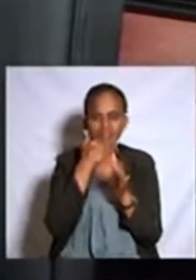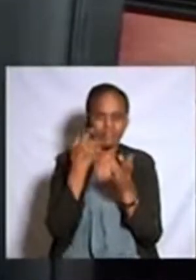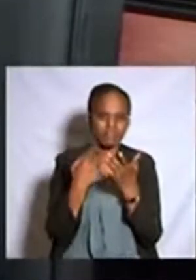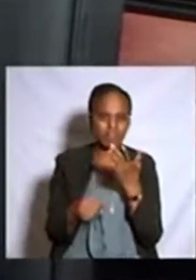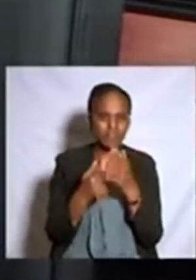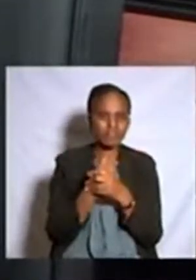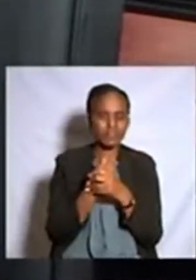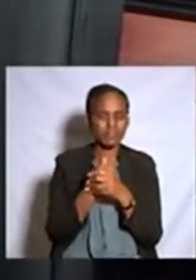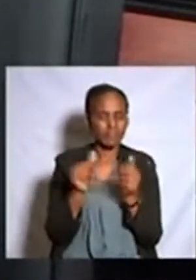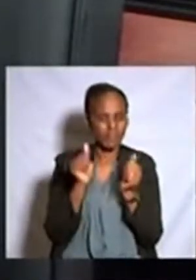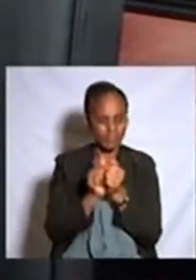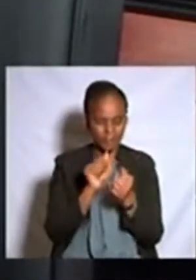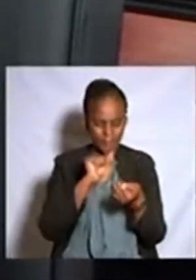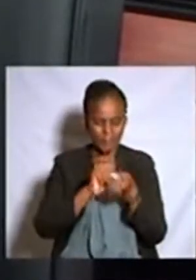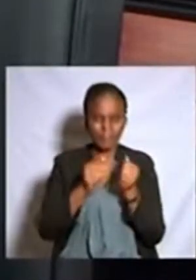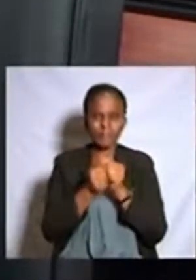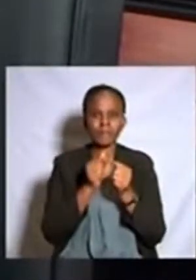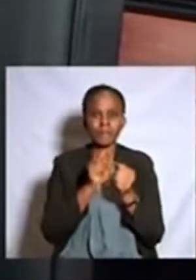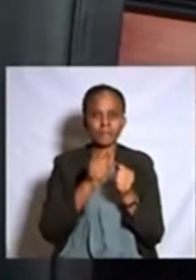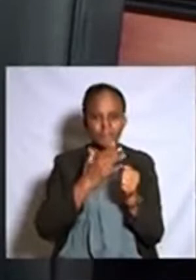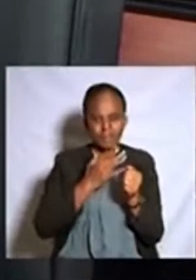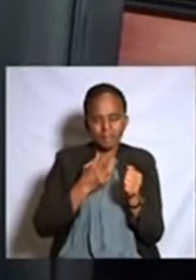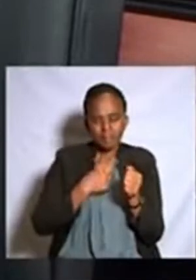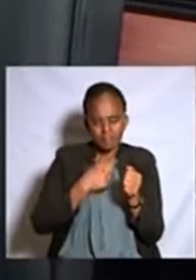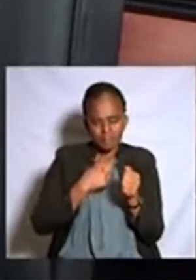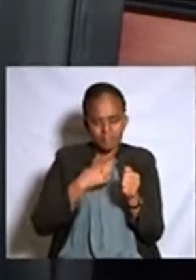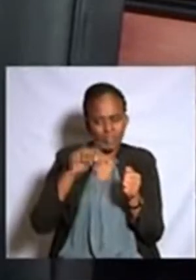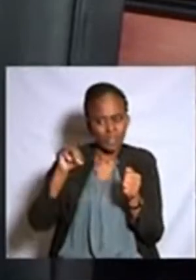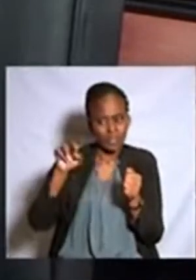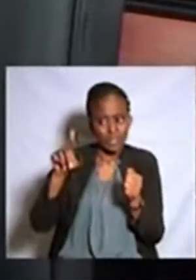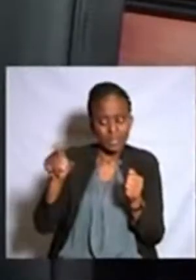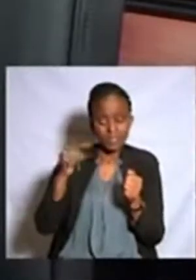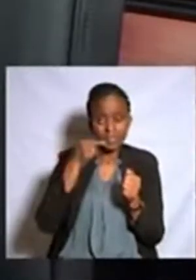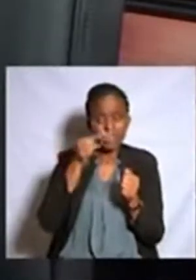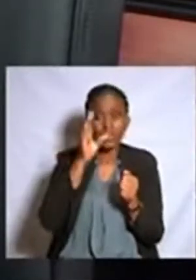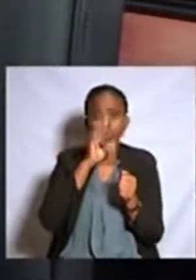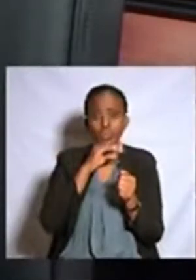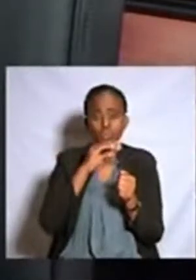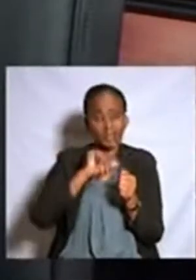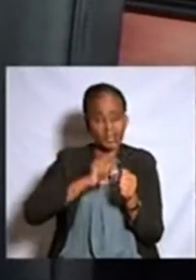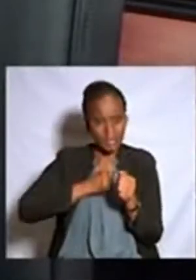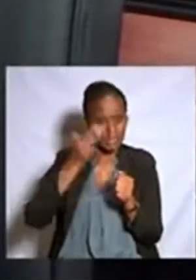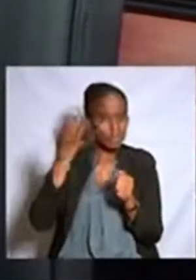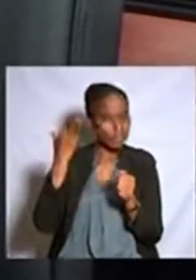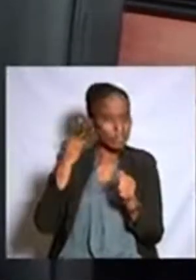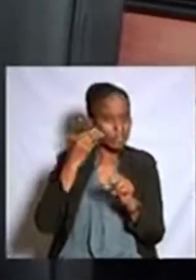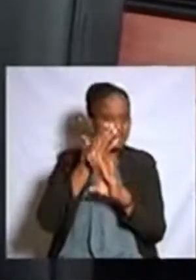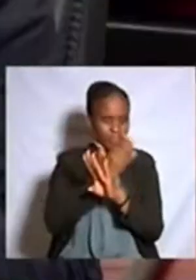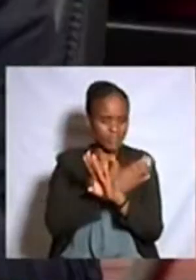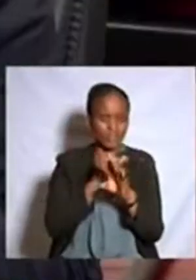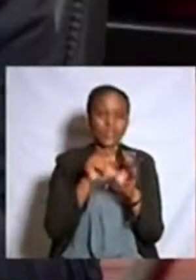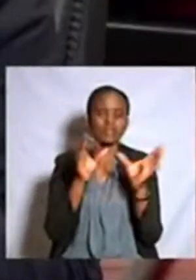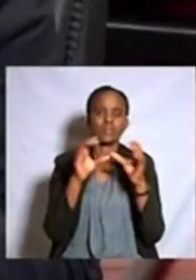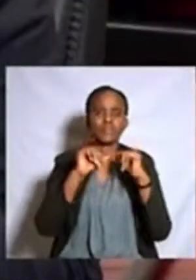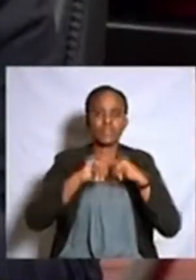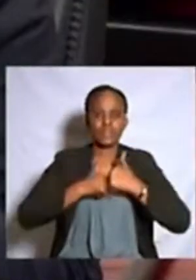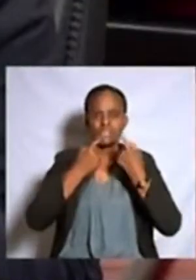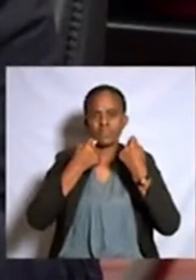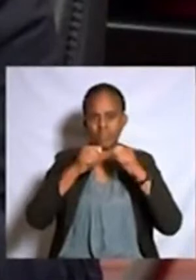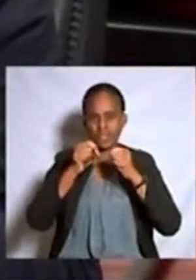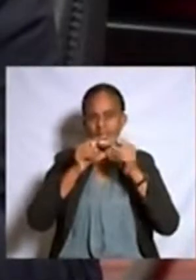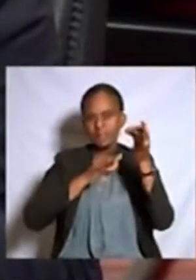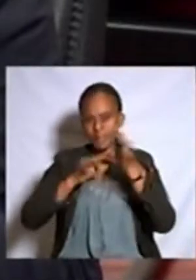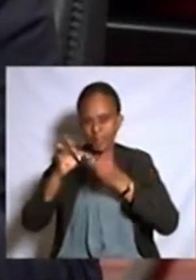particular problem. I think, as my MD had said, we were previously before this committee, and we did try to